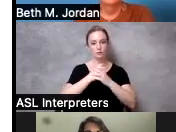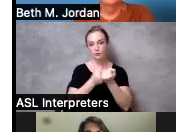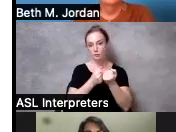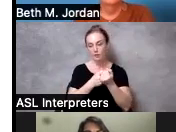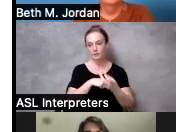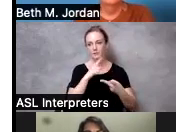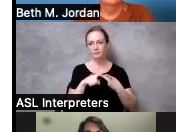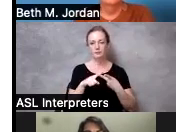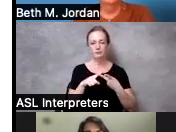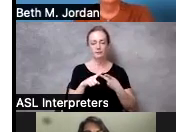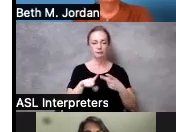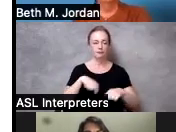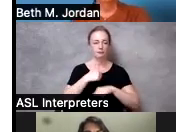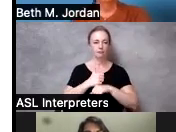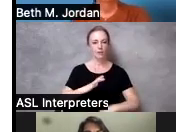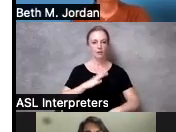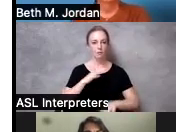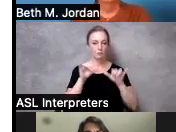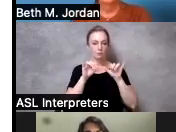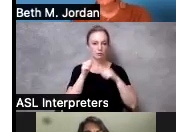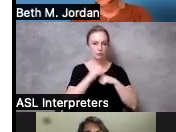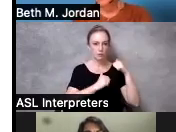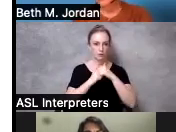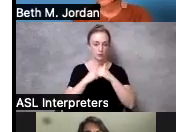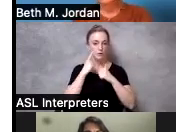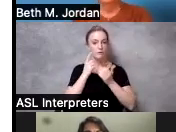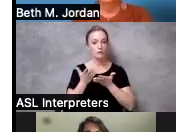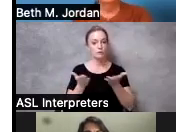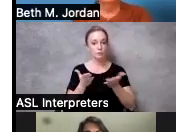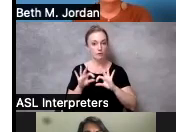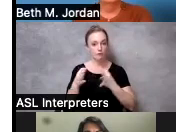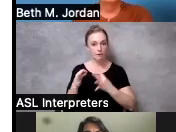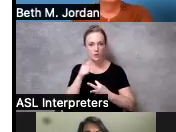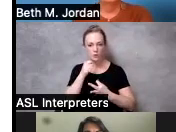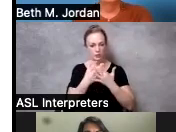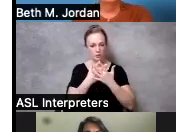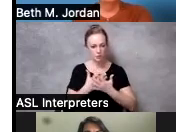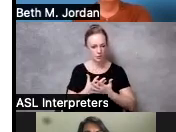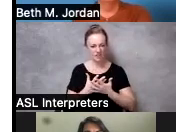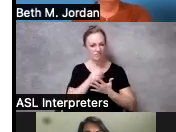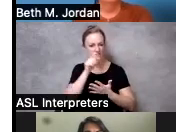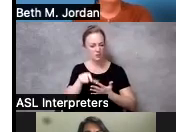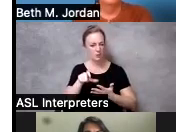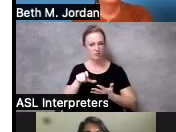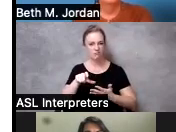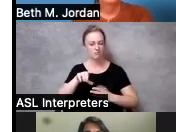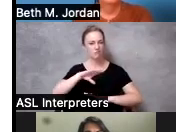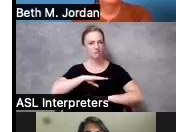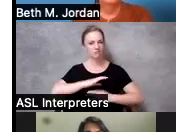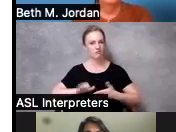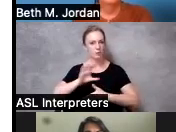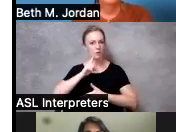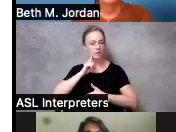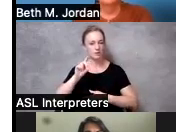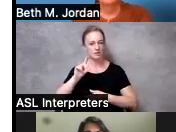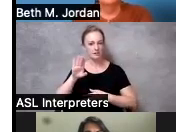of formalized structures to serve families screened out by DCBS. So those reports that come in that do not rise to the level